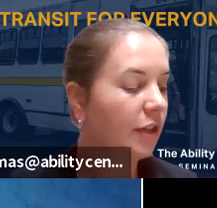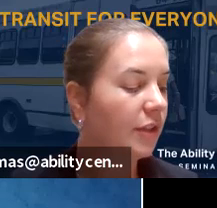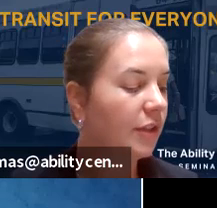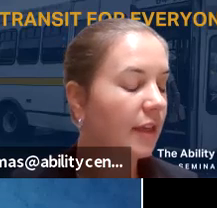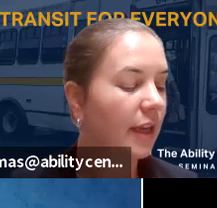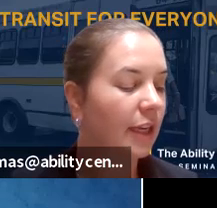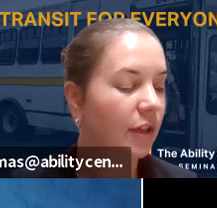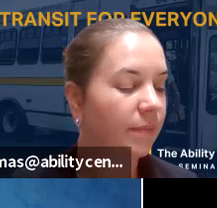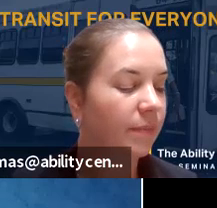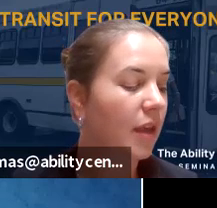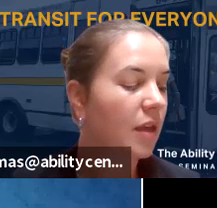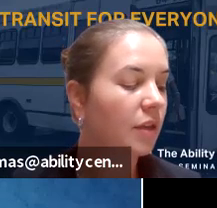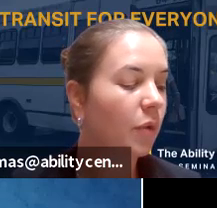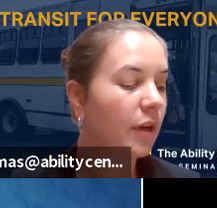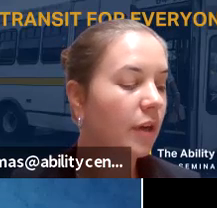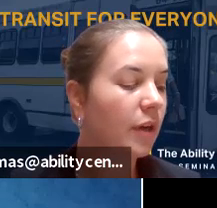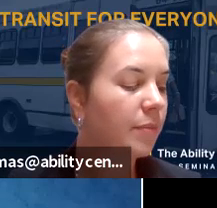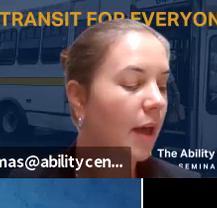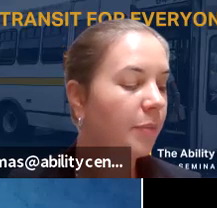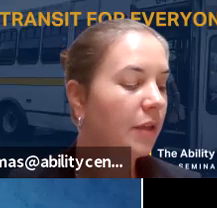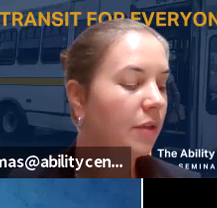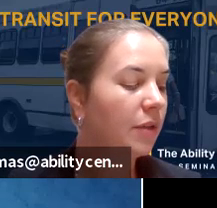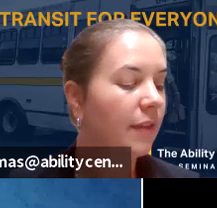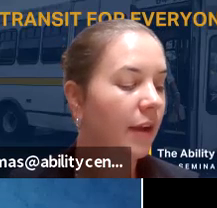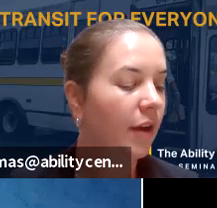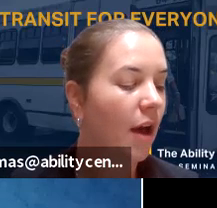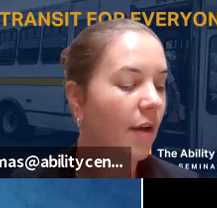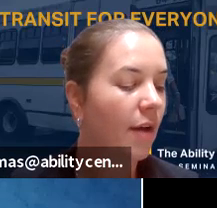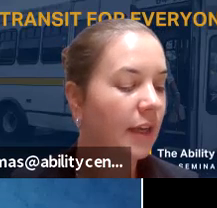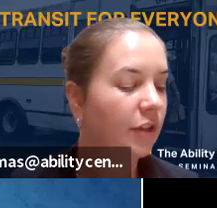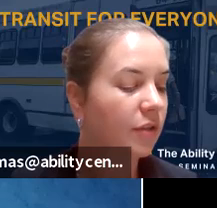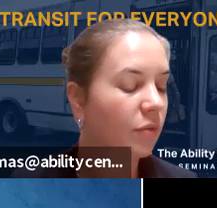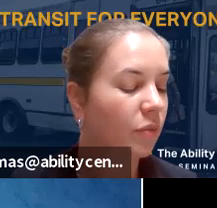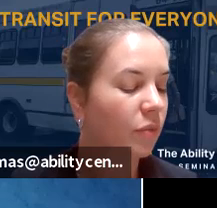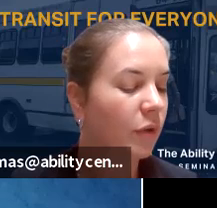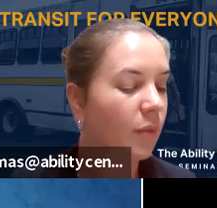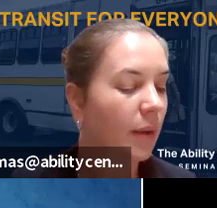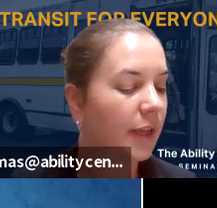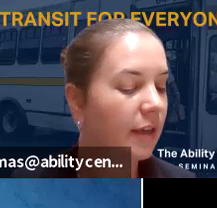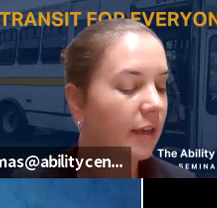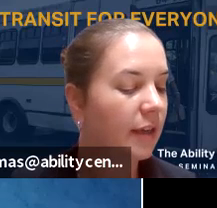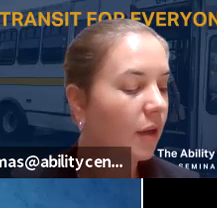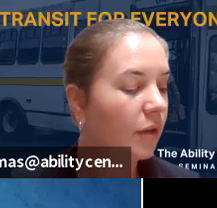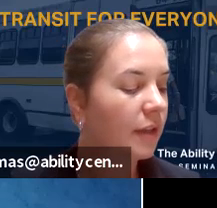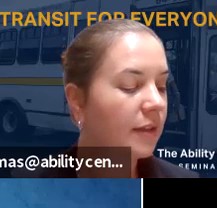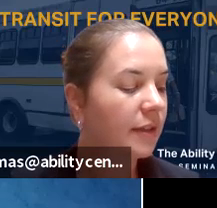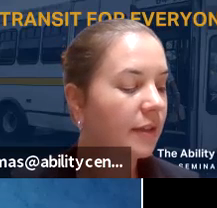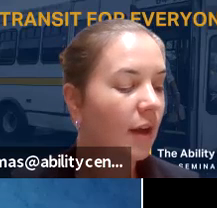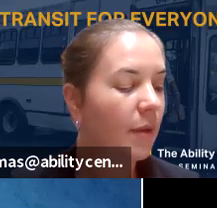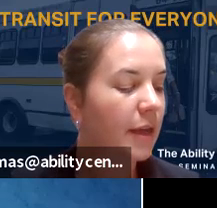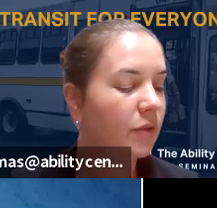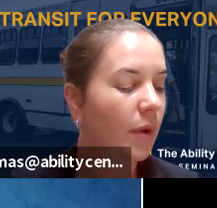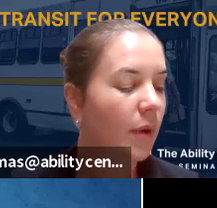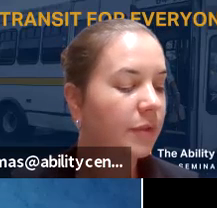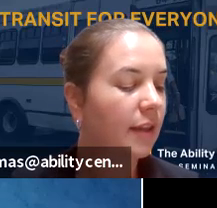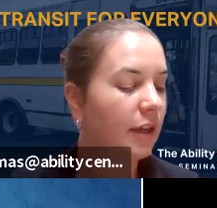Area Agencies on Aging, his work helping create the Area Office on Aging's redesigned website, earning the